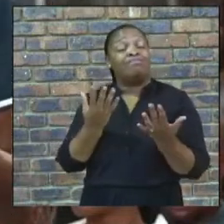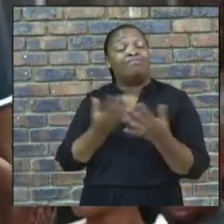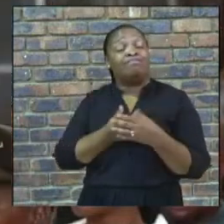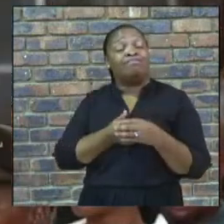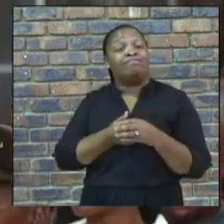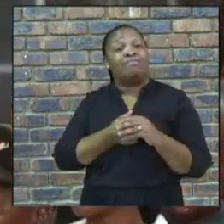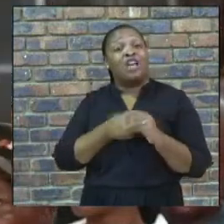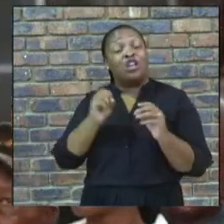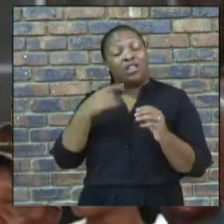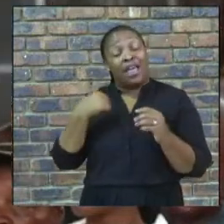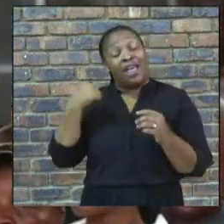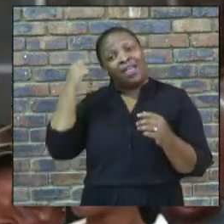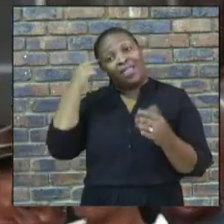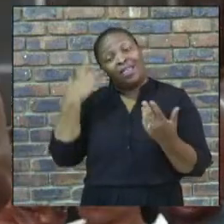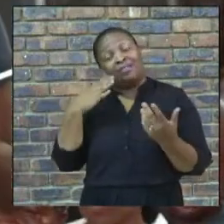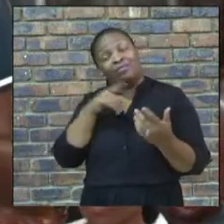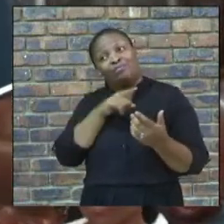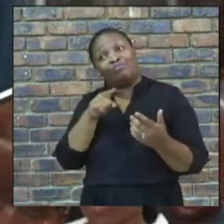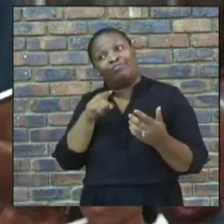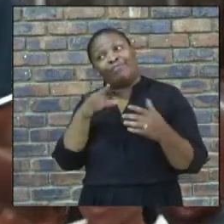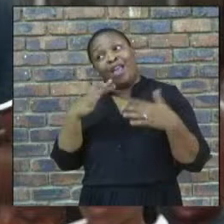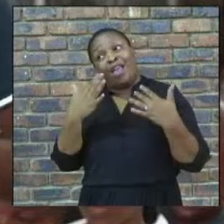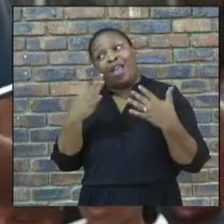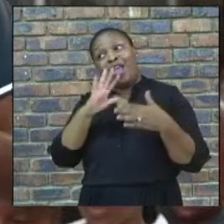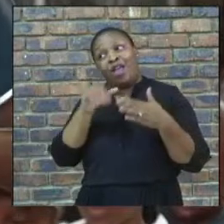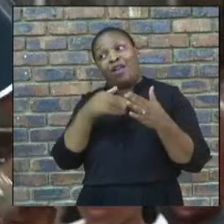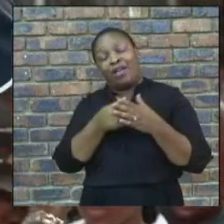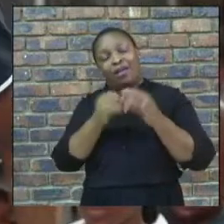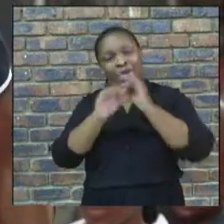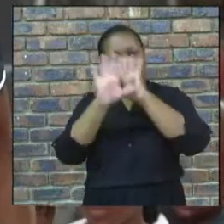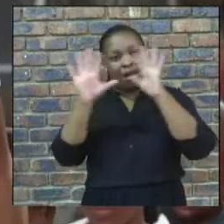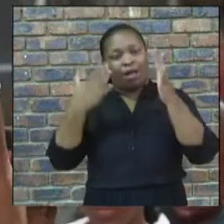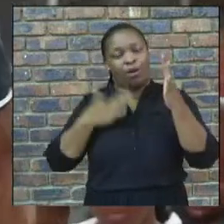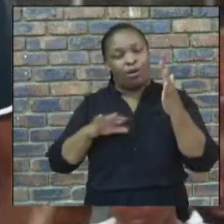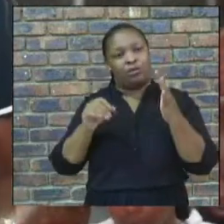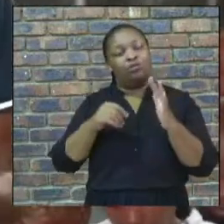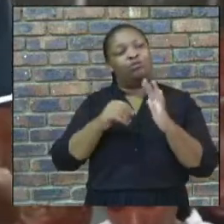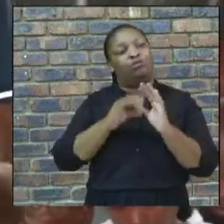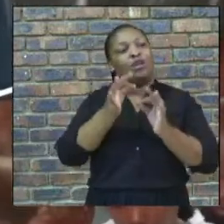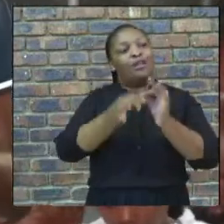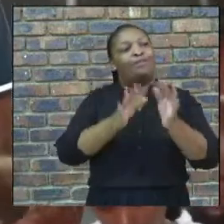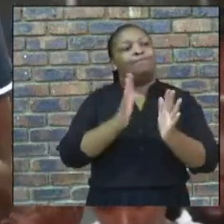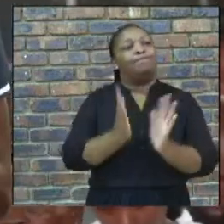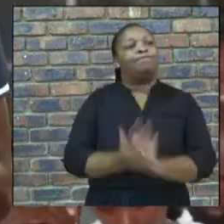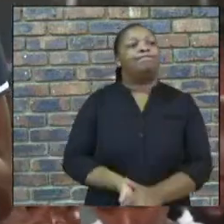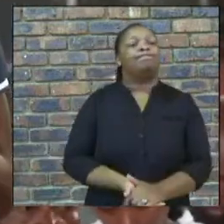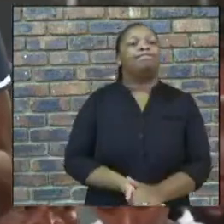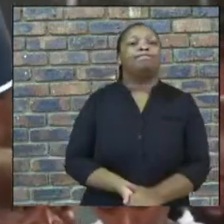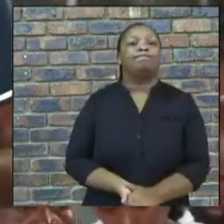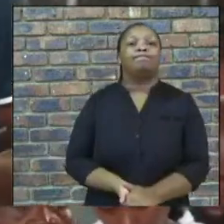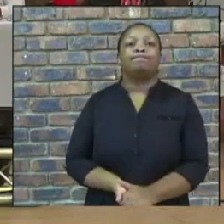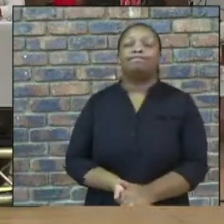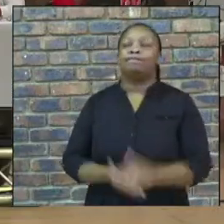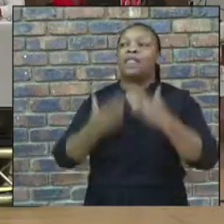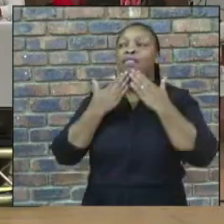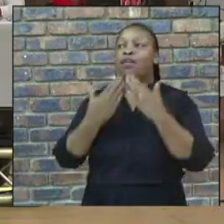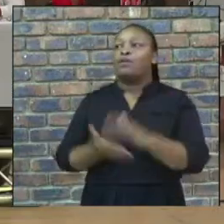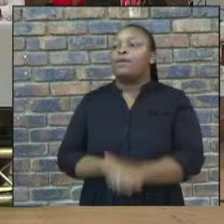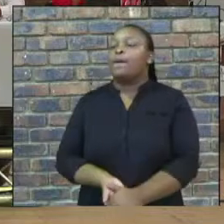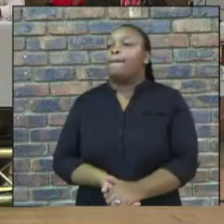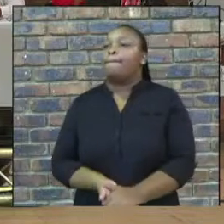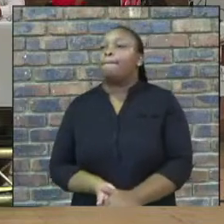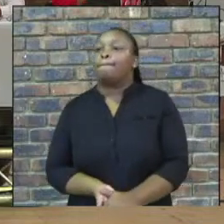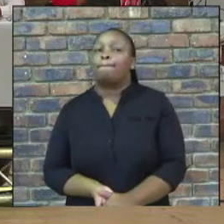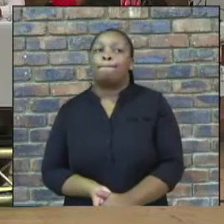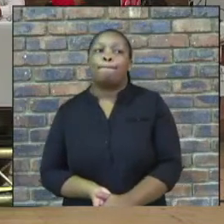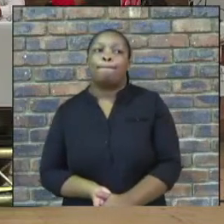I think those were my all clarity bengwafuna awathi le bill le ngabi nama hidden agenda kakhulu ngiyabonga. All